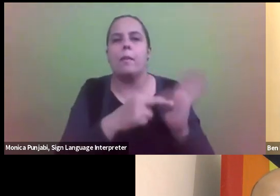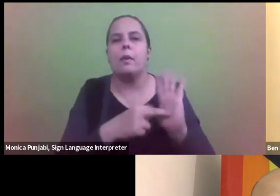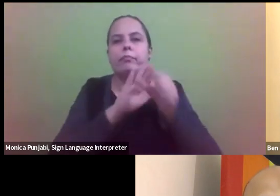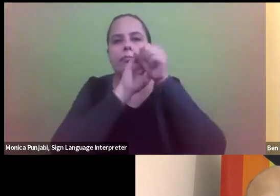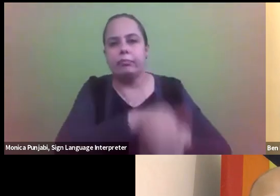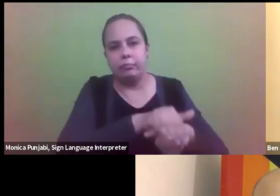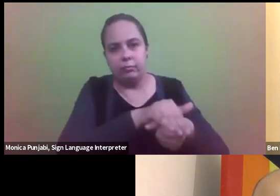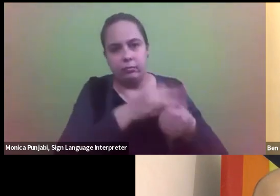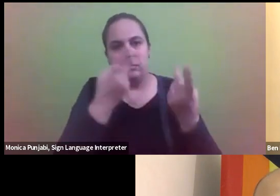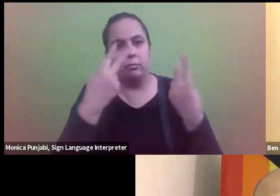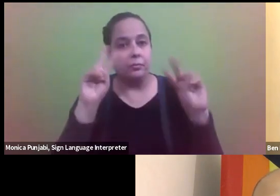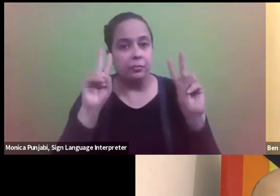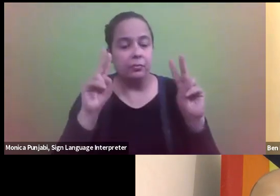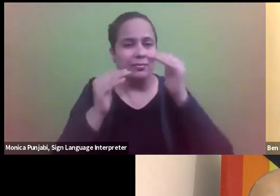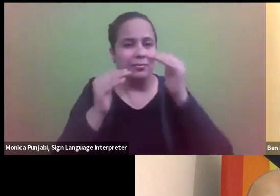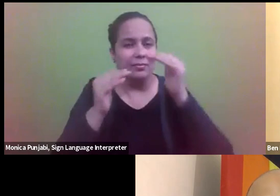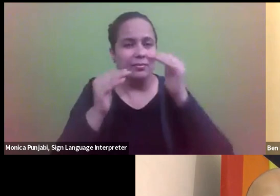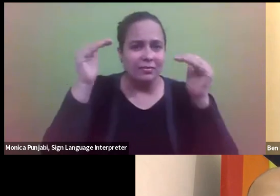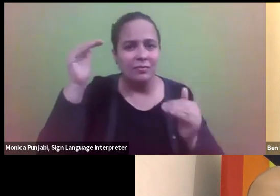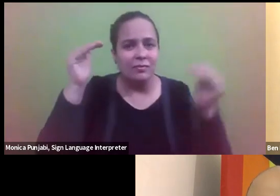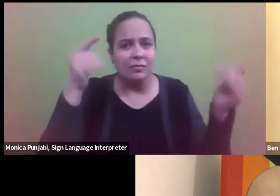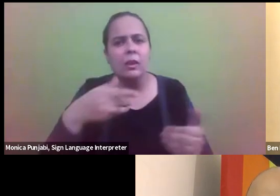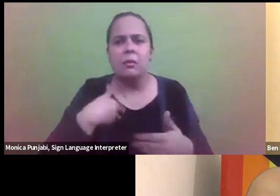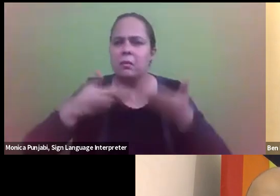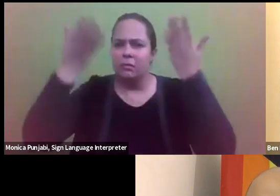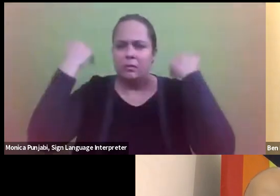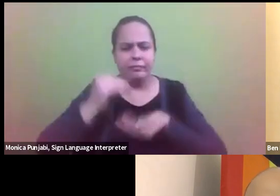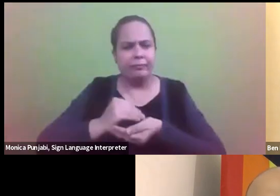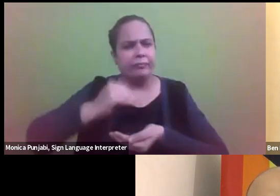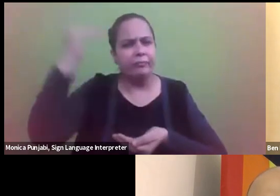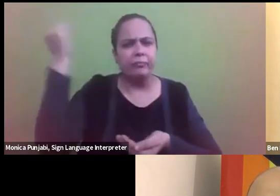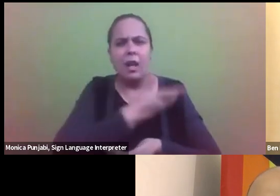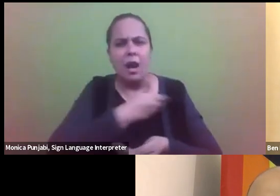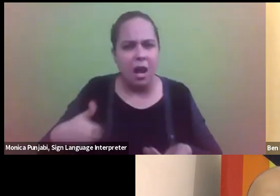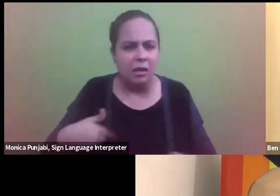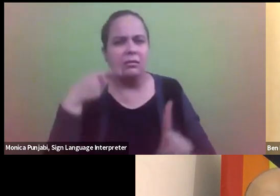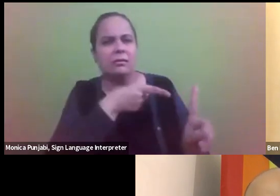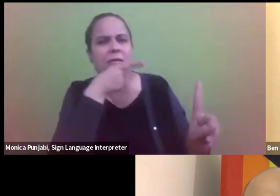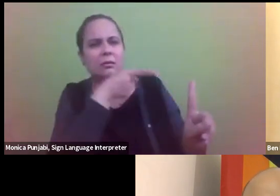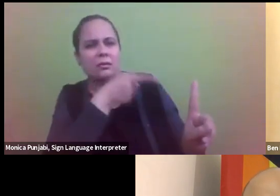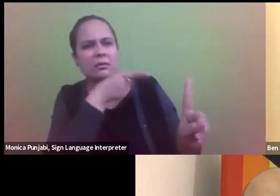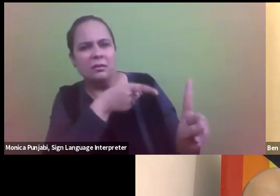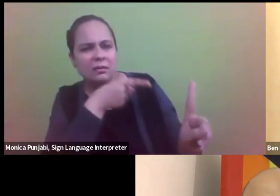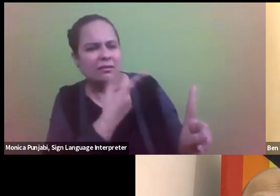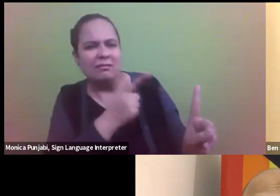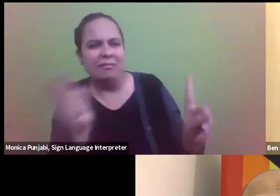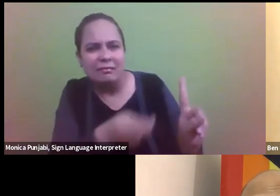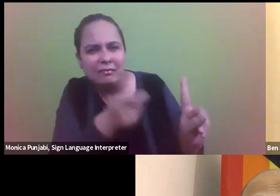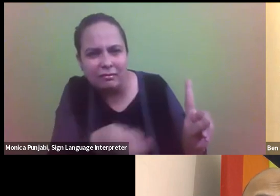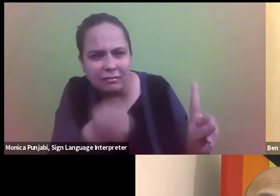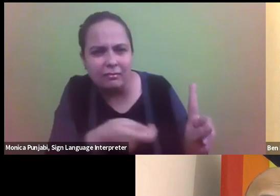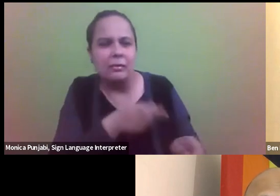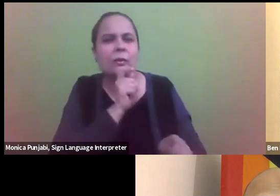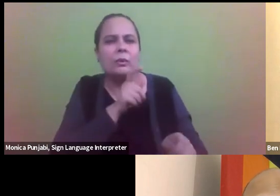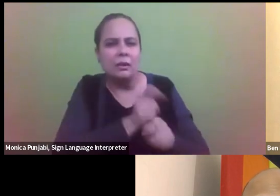caste discrimination early on in my life. There are words that people use like chamar, bhangi, etc. These are used by people